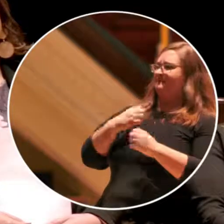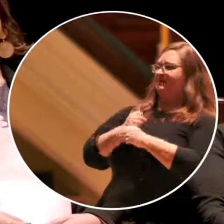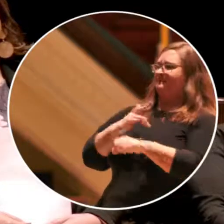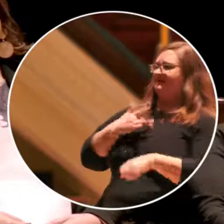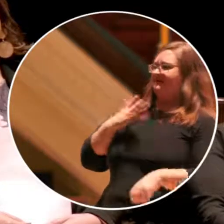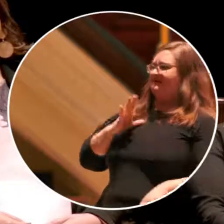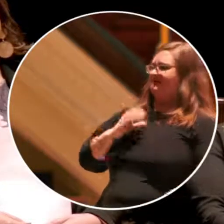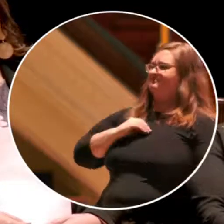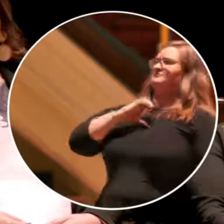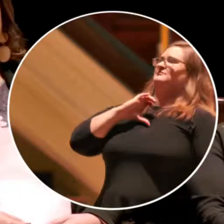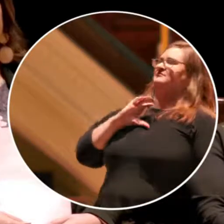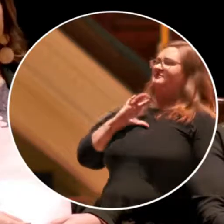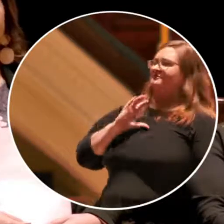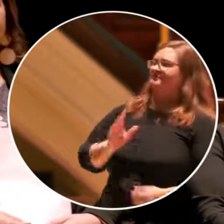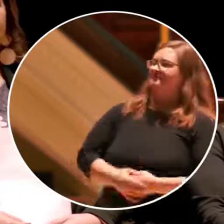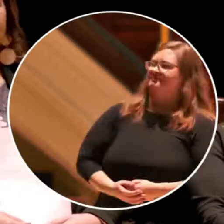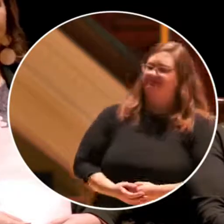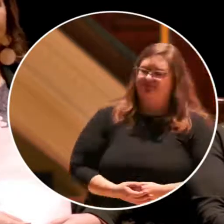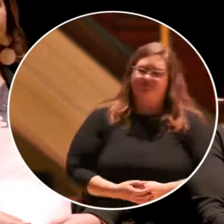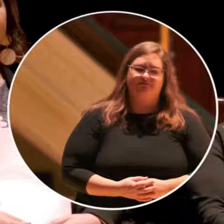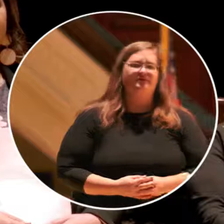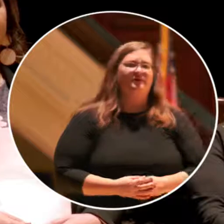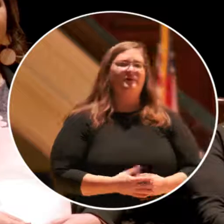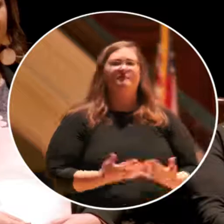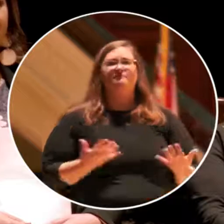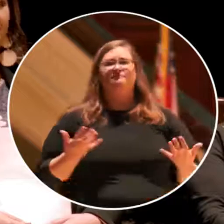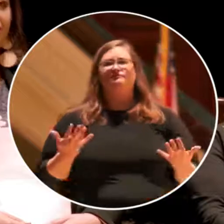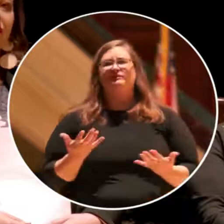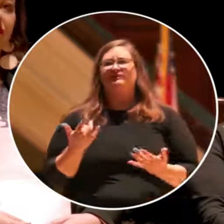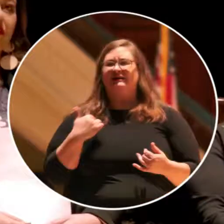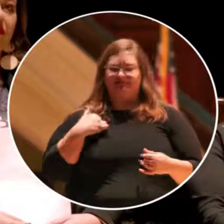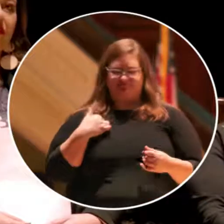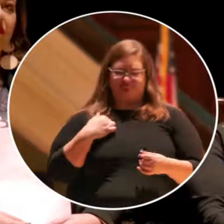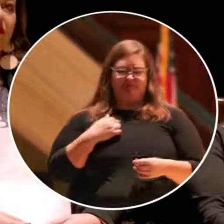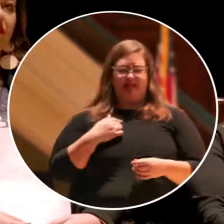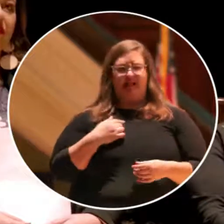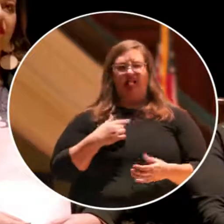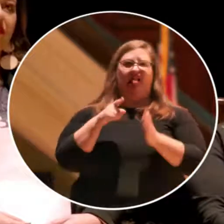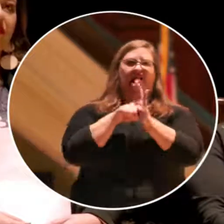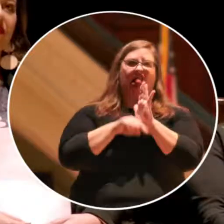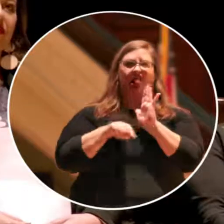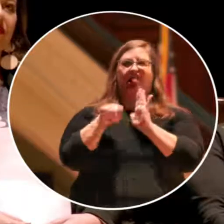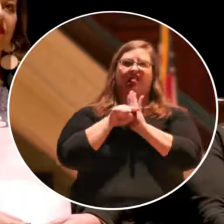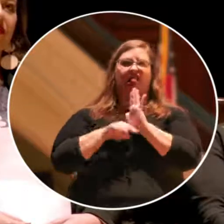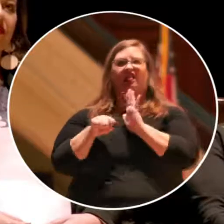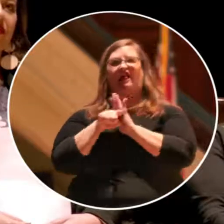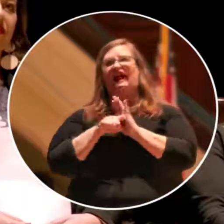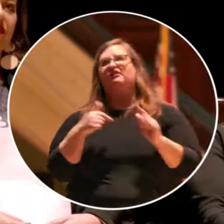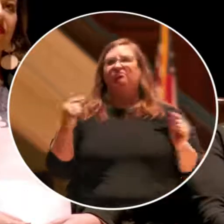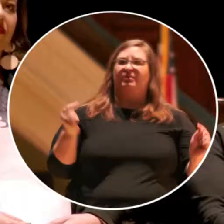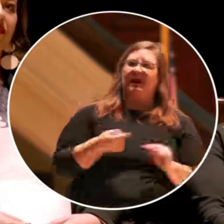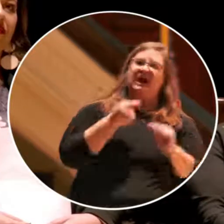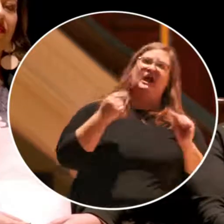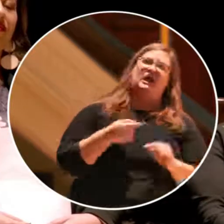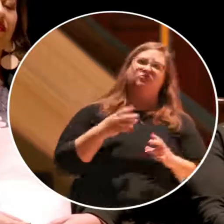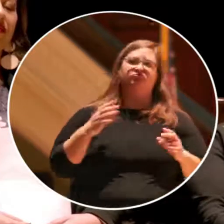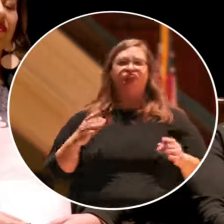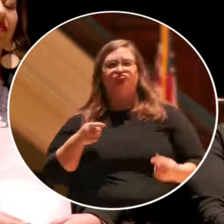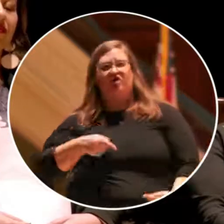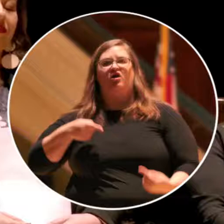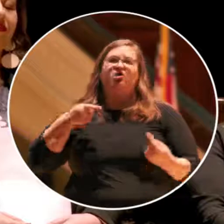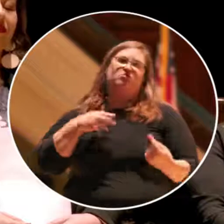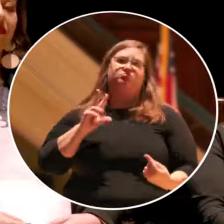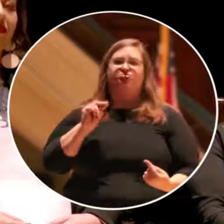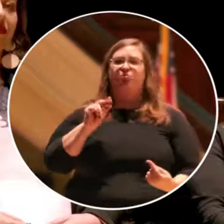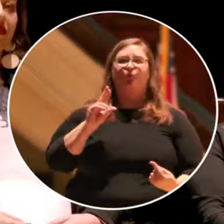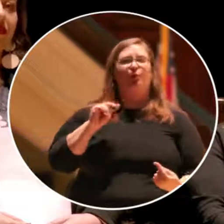forward. What if we said thank you? What if we stopped saying all the hurts and said when we felt like we belonged?